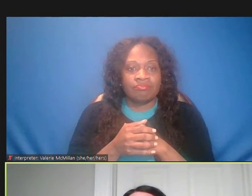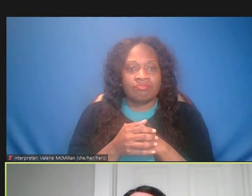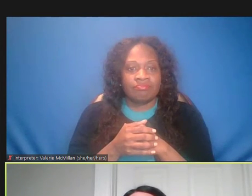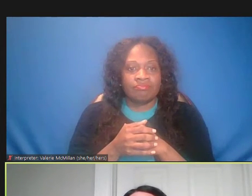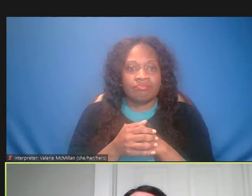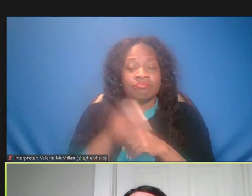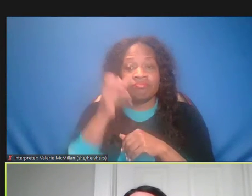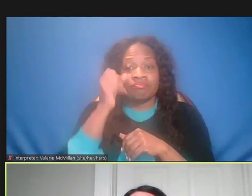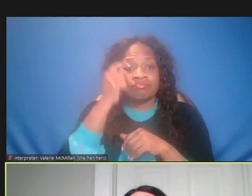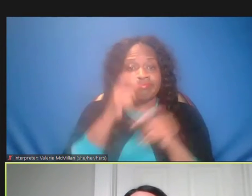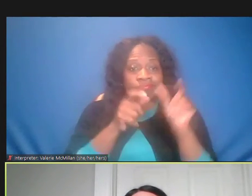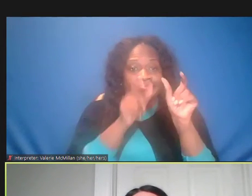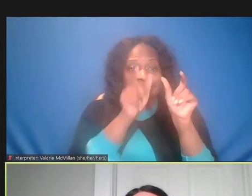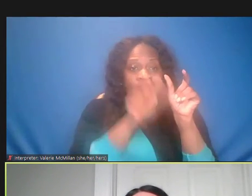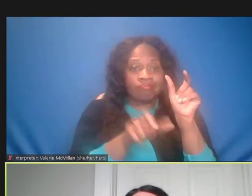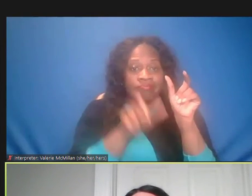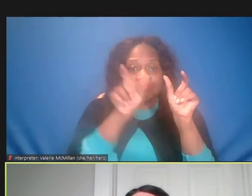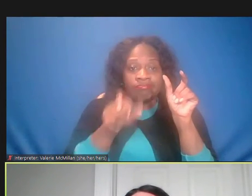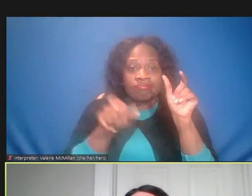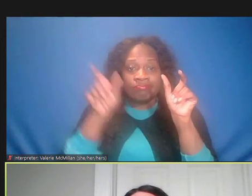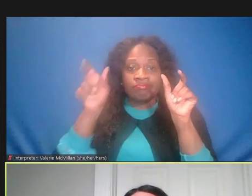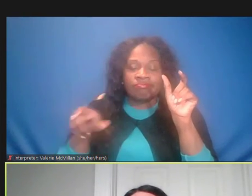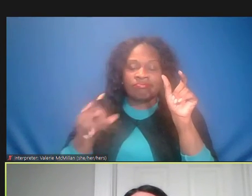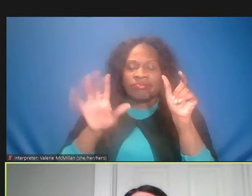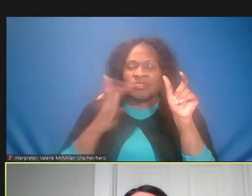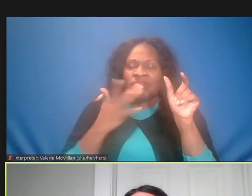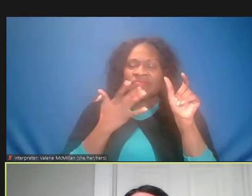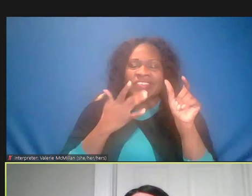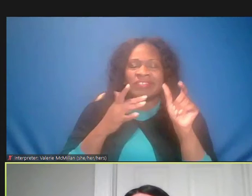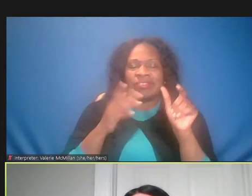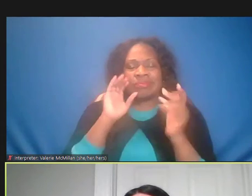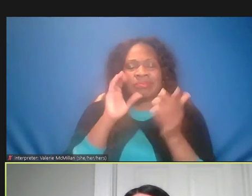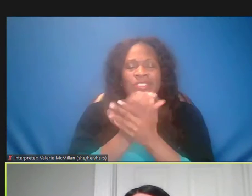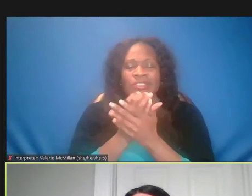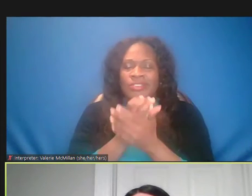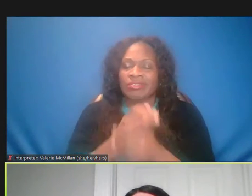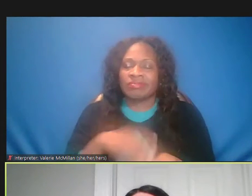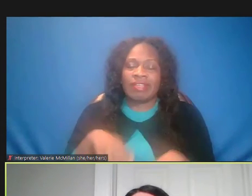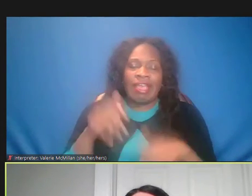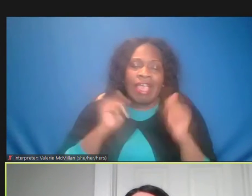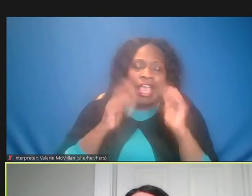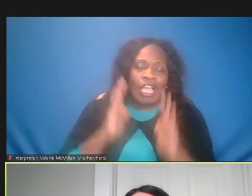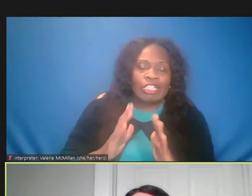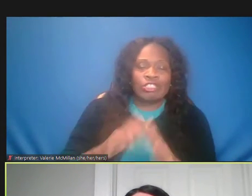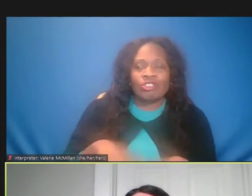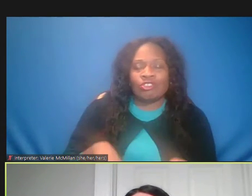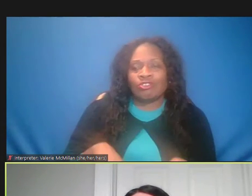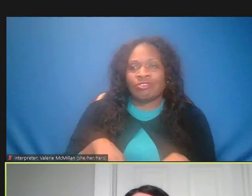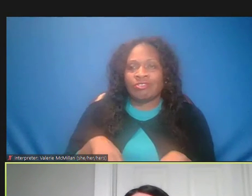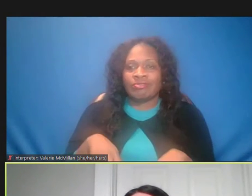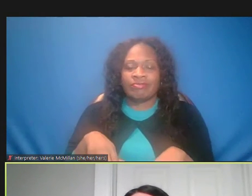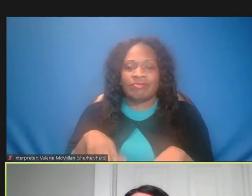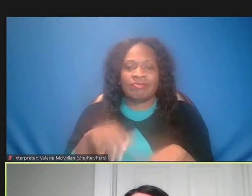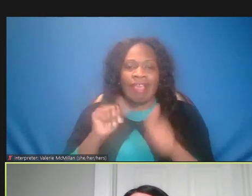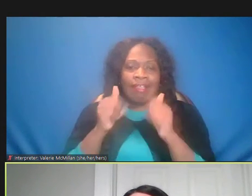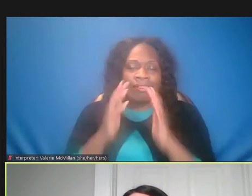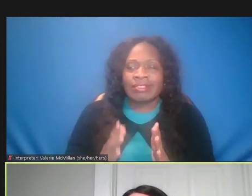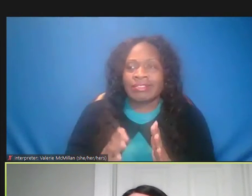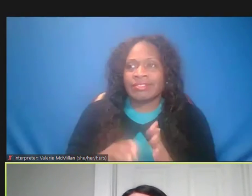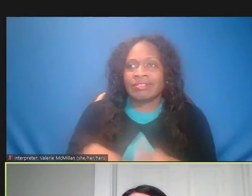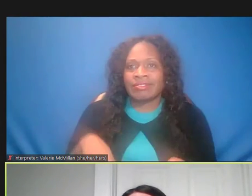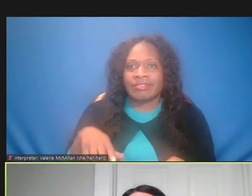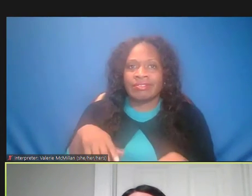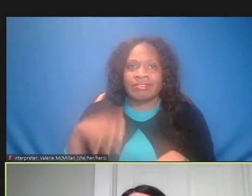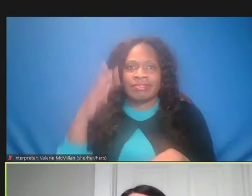Here we have some pictures of your favorite actors, musicians, and scholars. And you may not have even known that some of